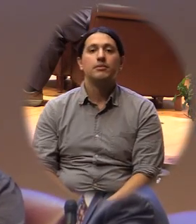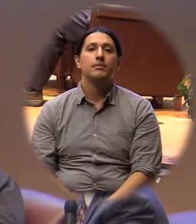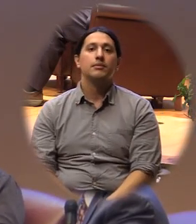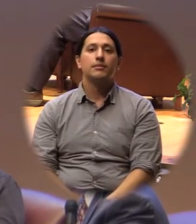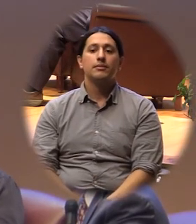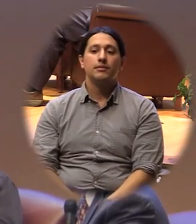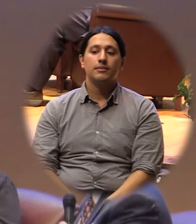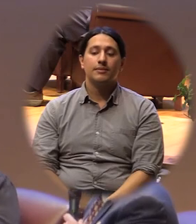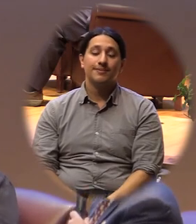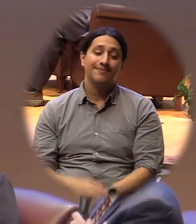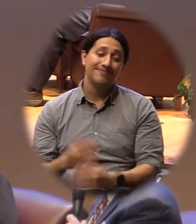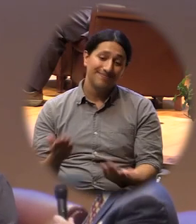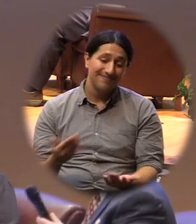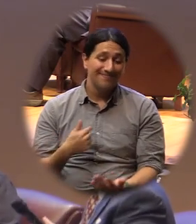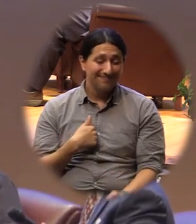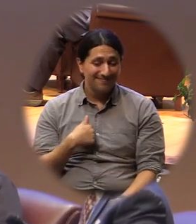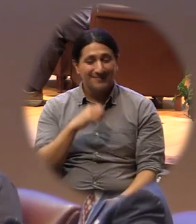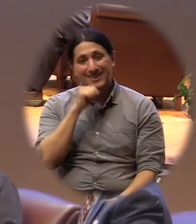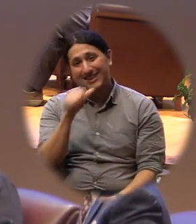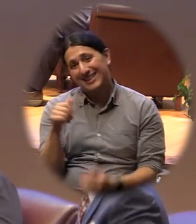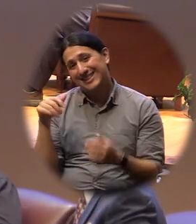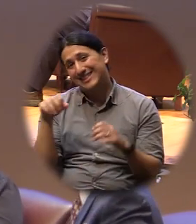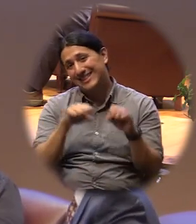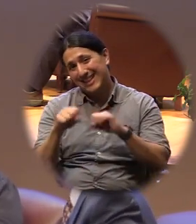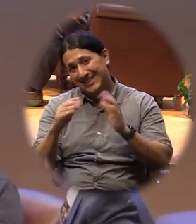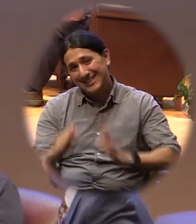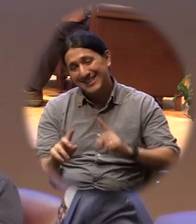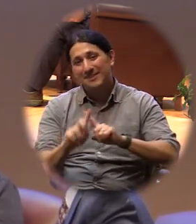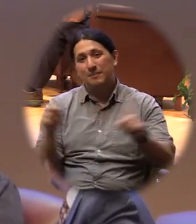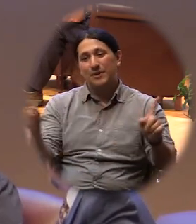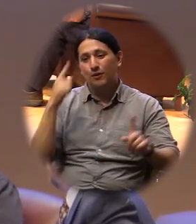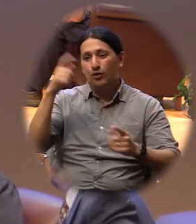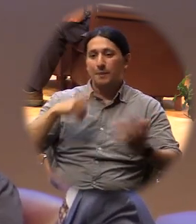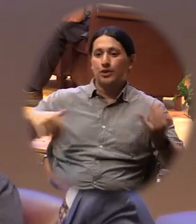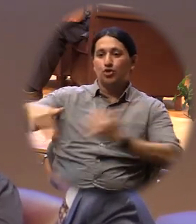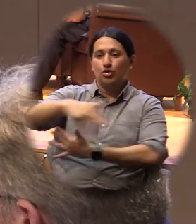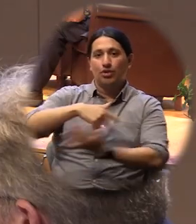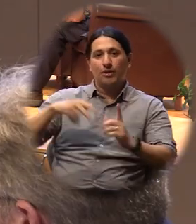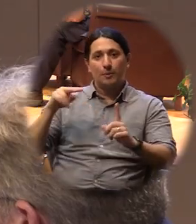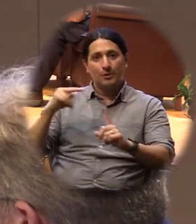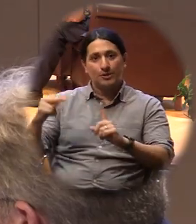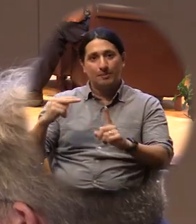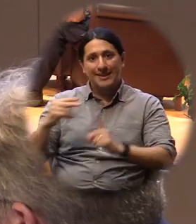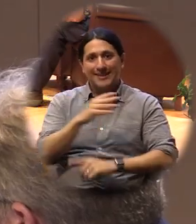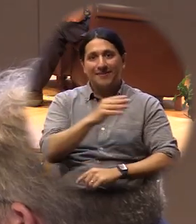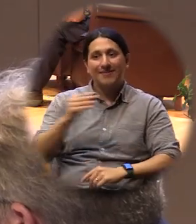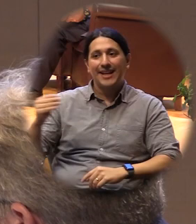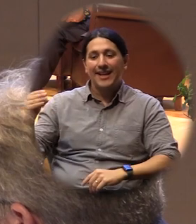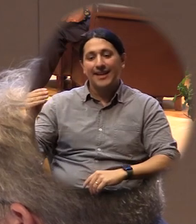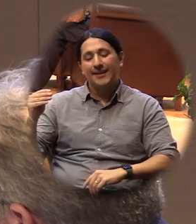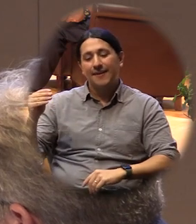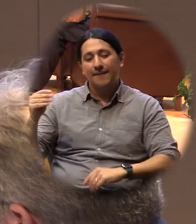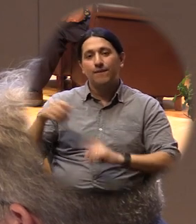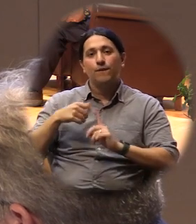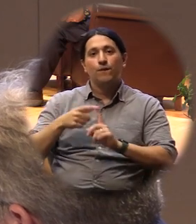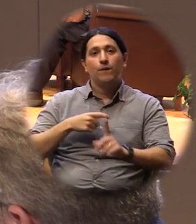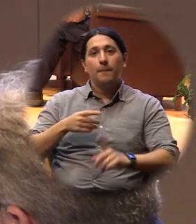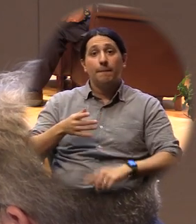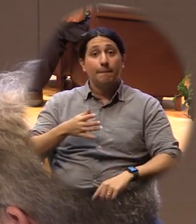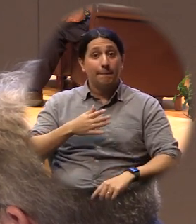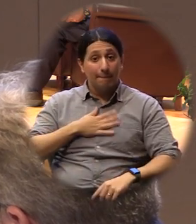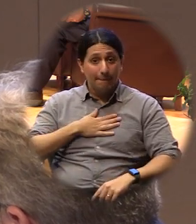Well, I'm not a scientist. However, from a sociological perspective and from my